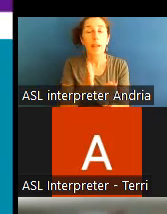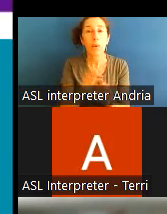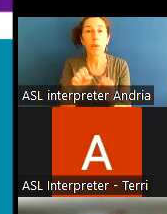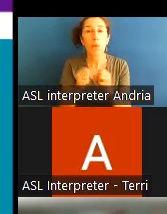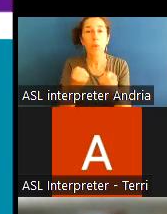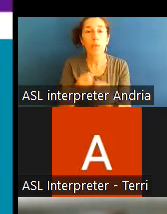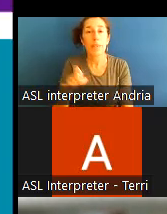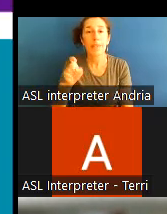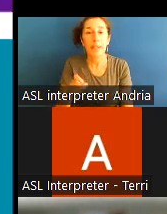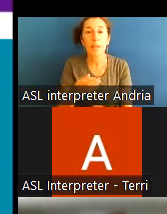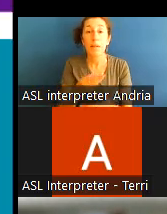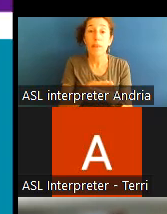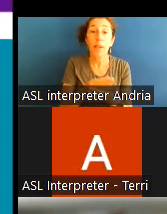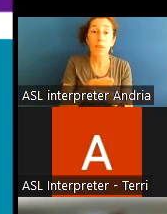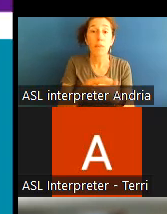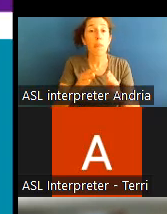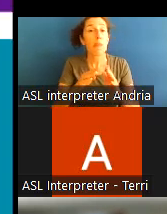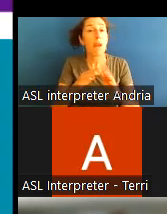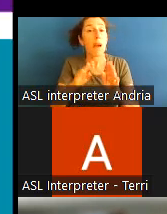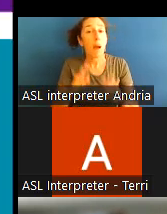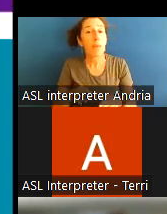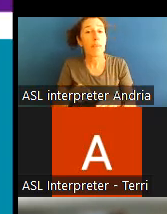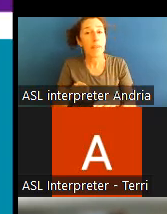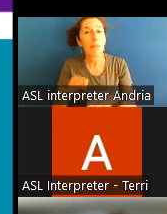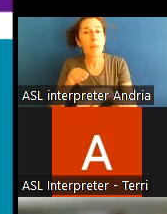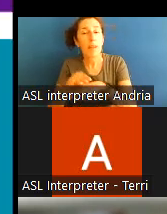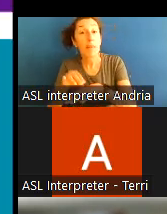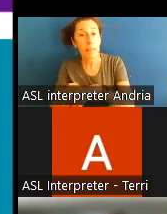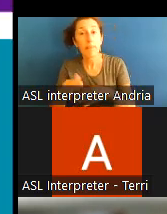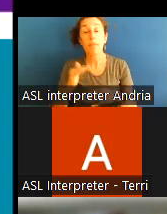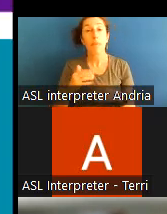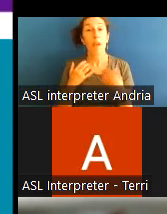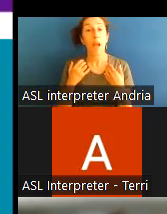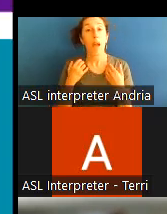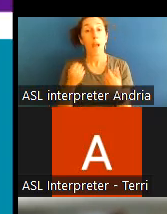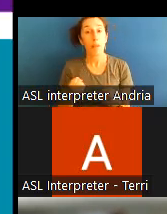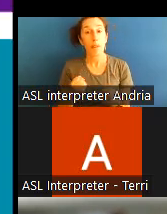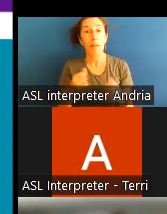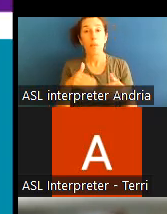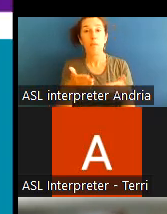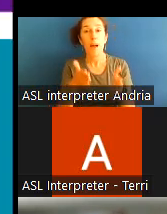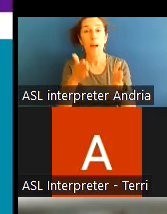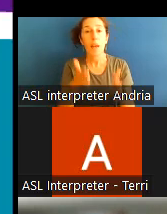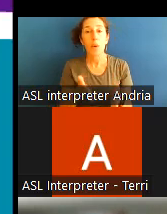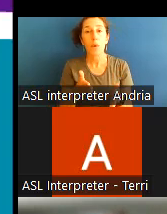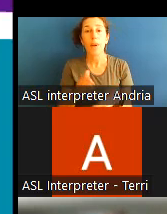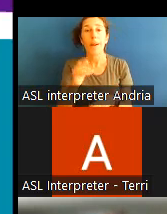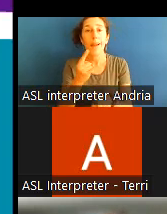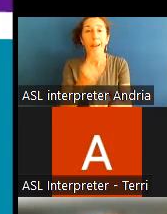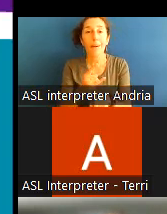and counseling, general practitioners, nurses, psychologists, counselors, therapists, social workers, alcohol and drug